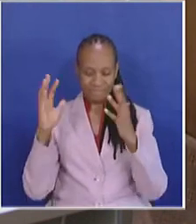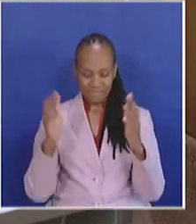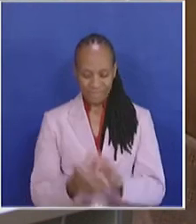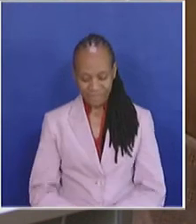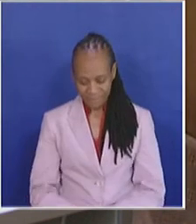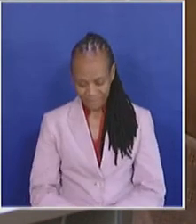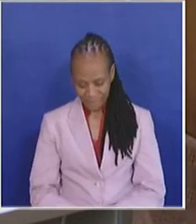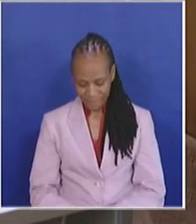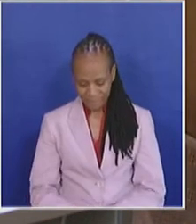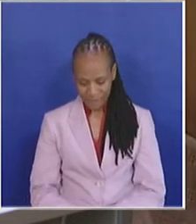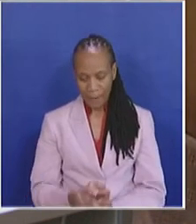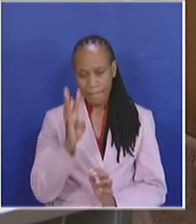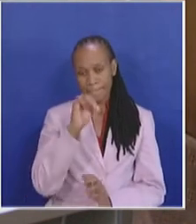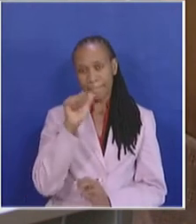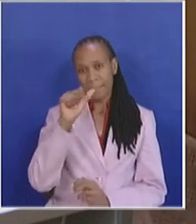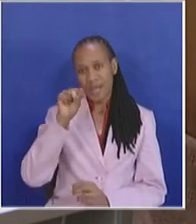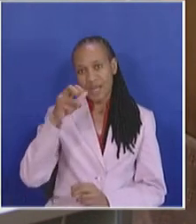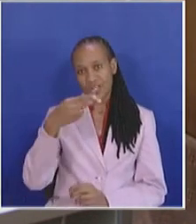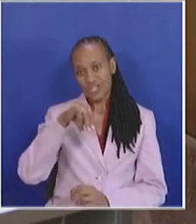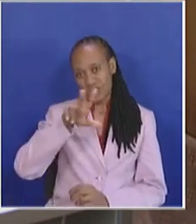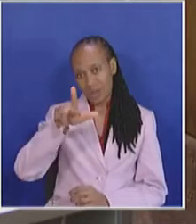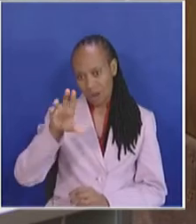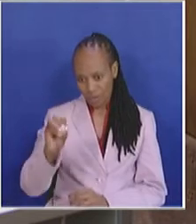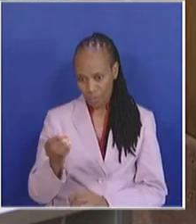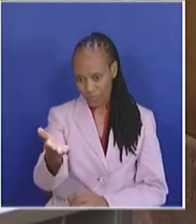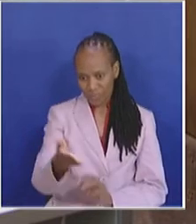The Honorable Masilo.